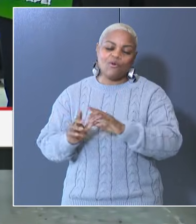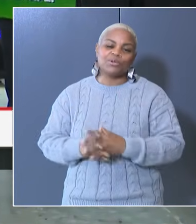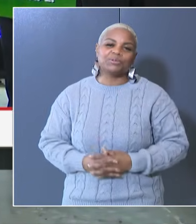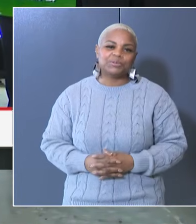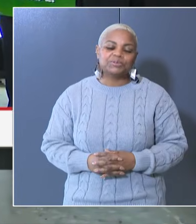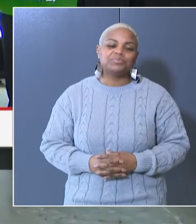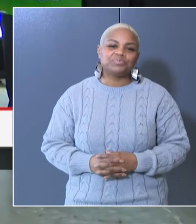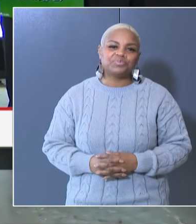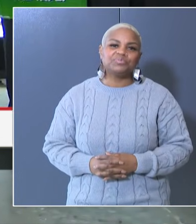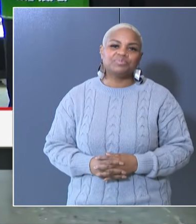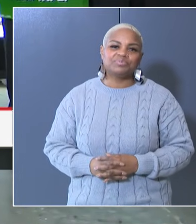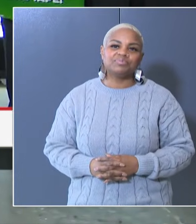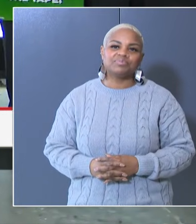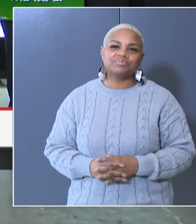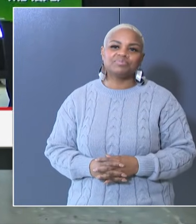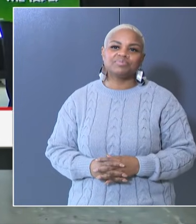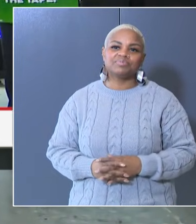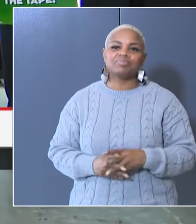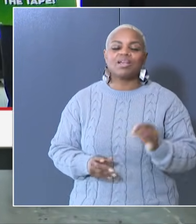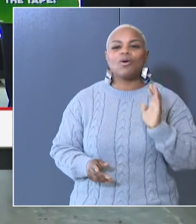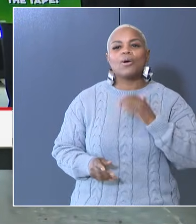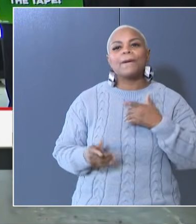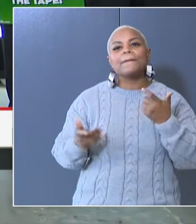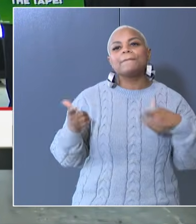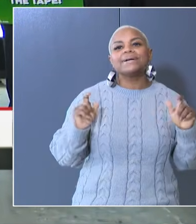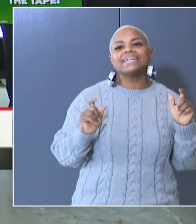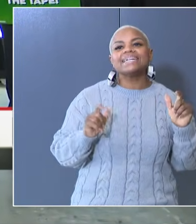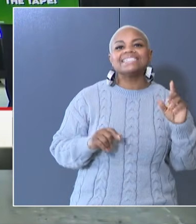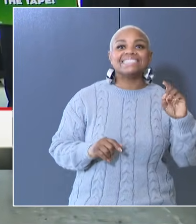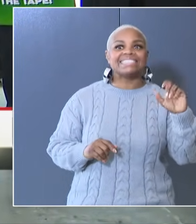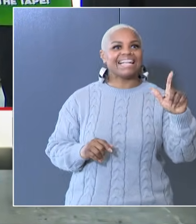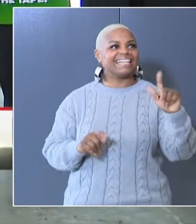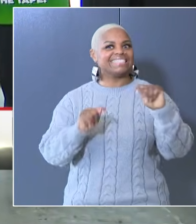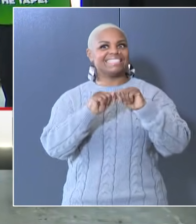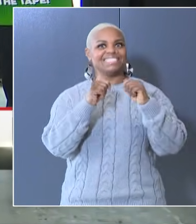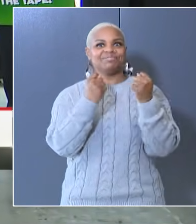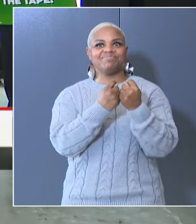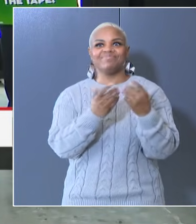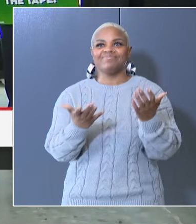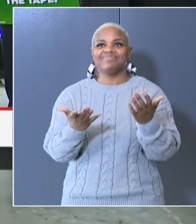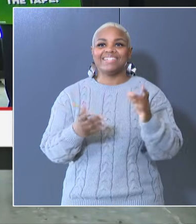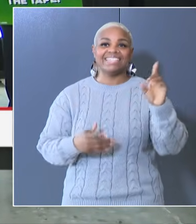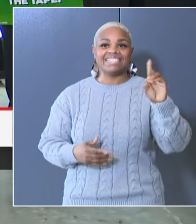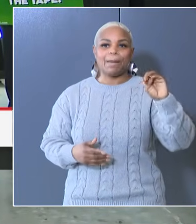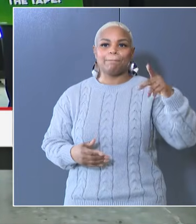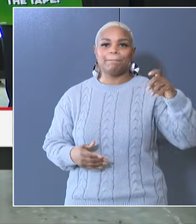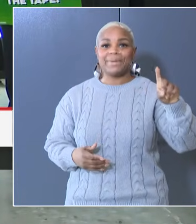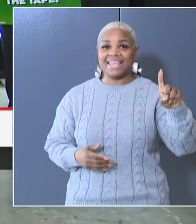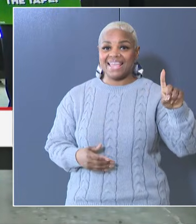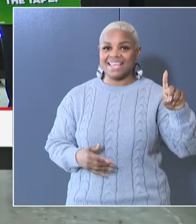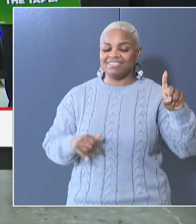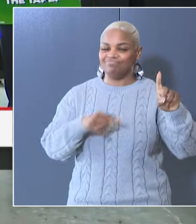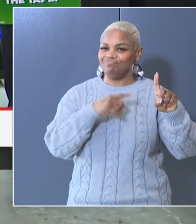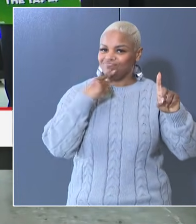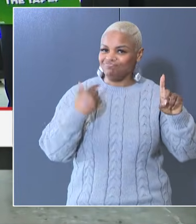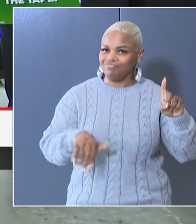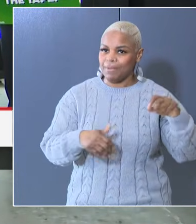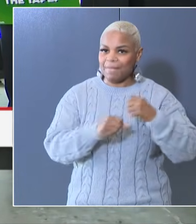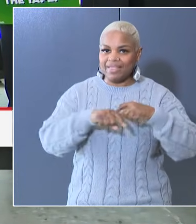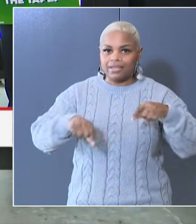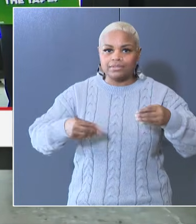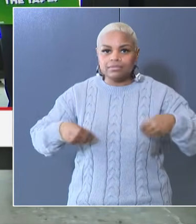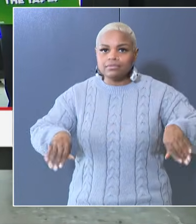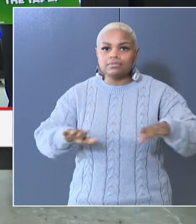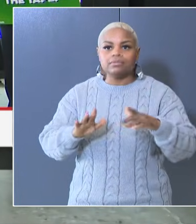And our big deal team at DMPED made this 99-year ground lease available as the